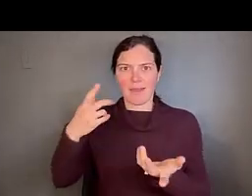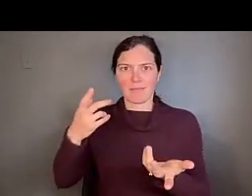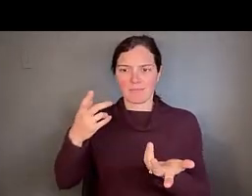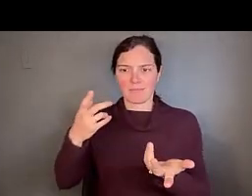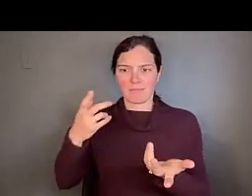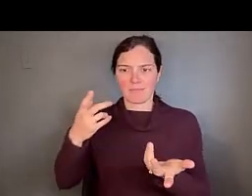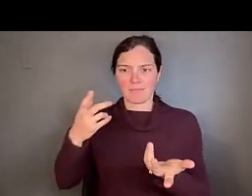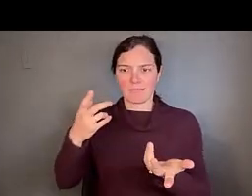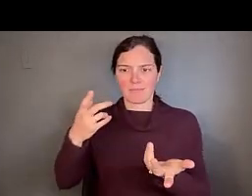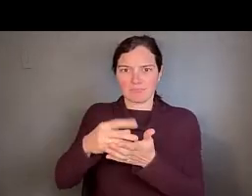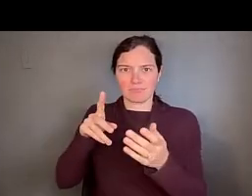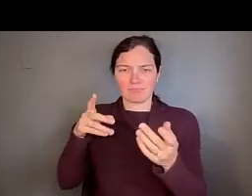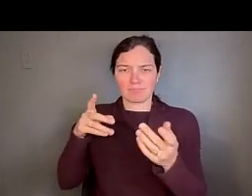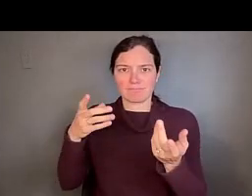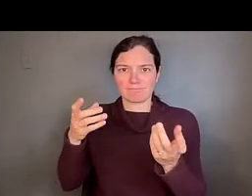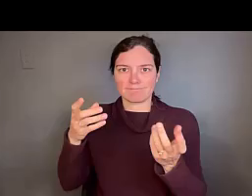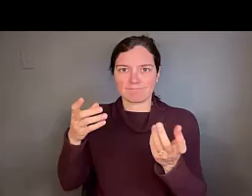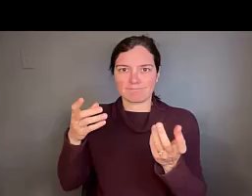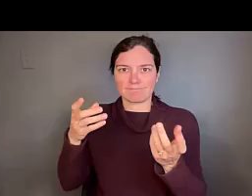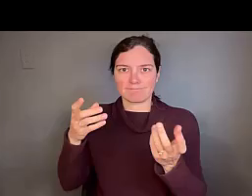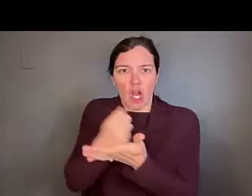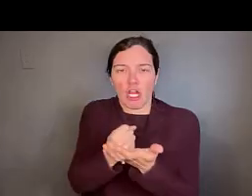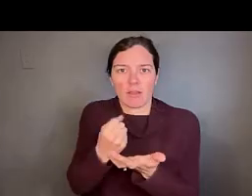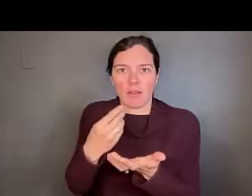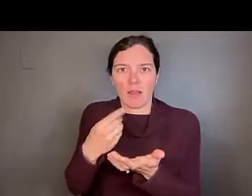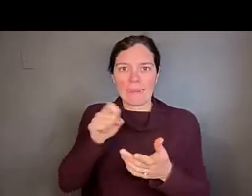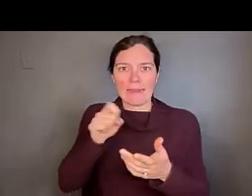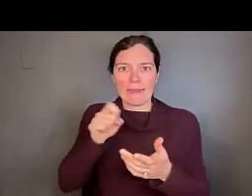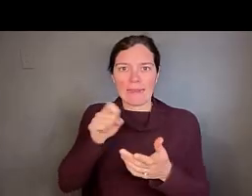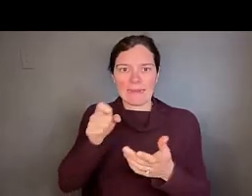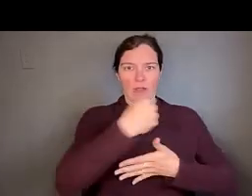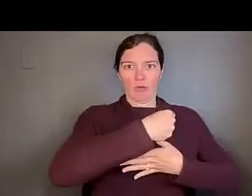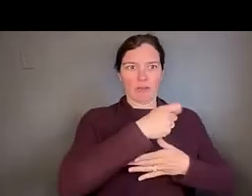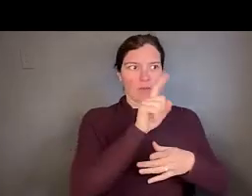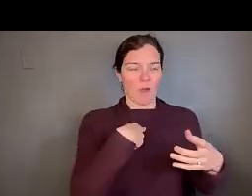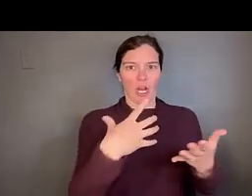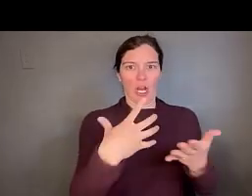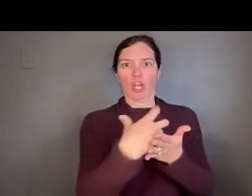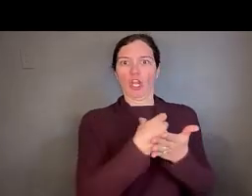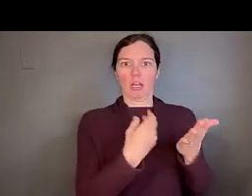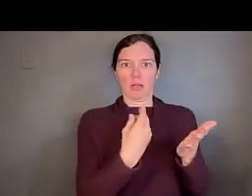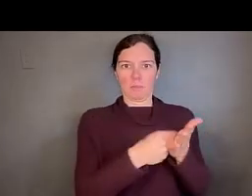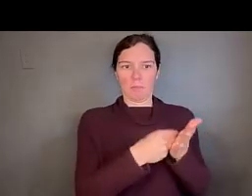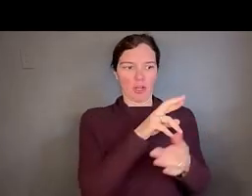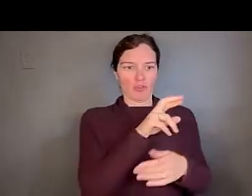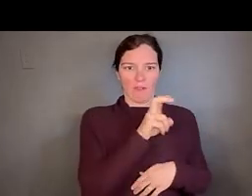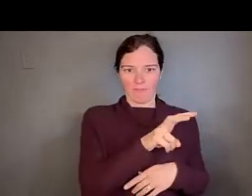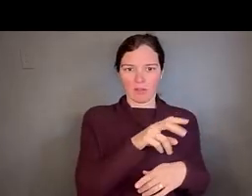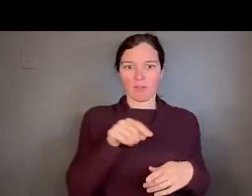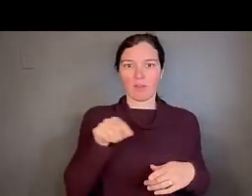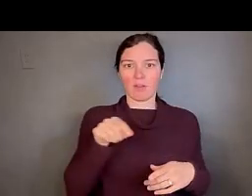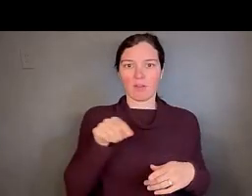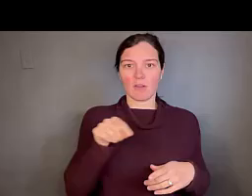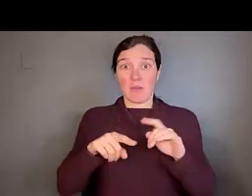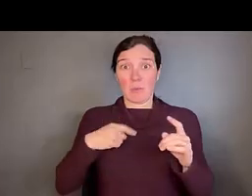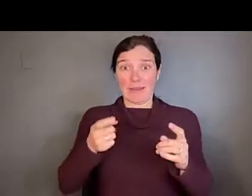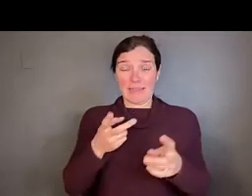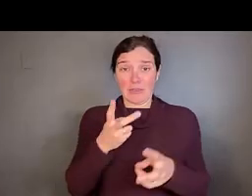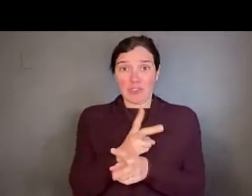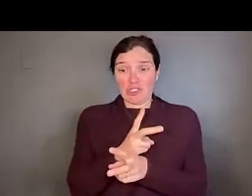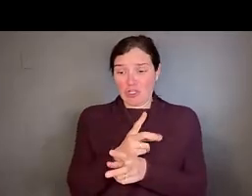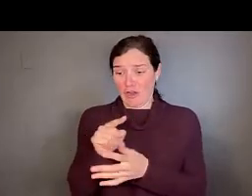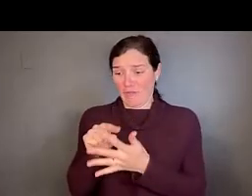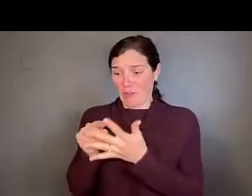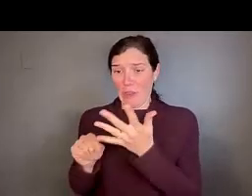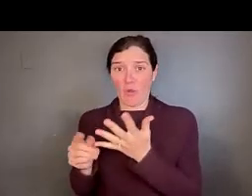and I need to prioritize the areas that make enough money so that I can keep the doors open. anything that we can do to preserve